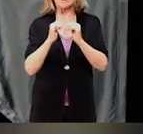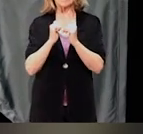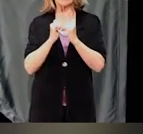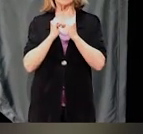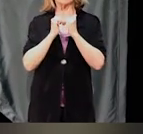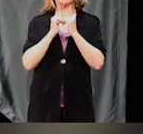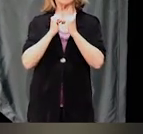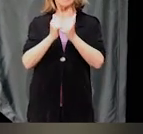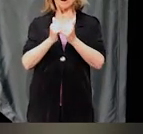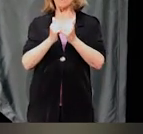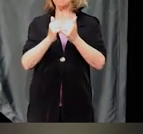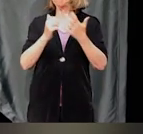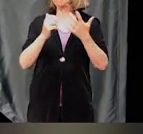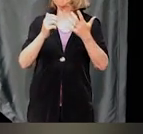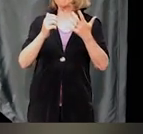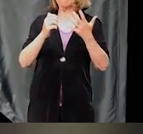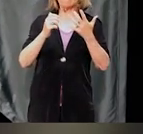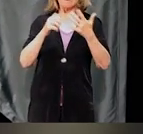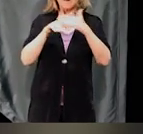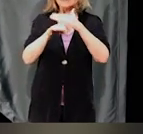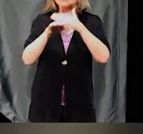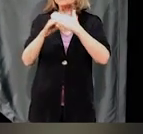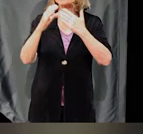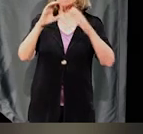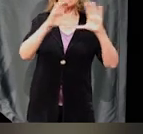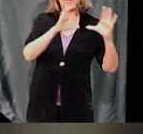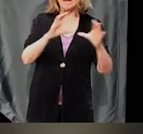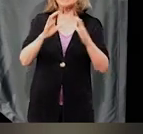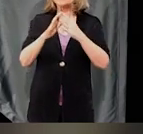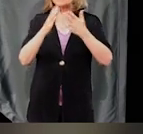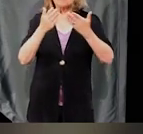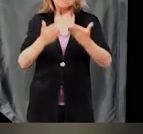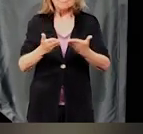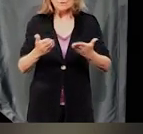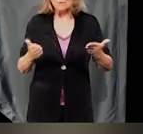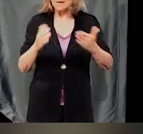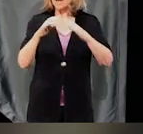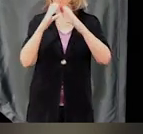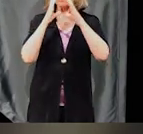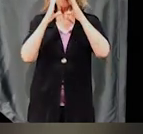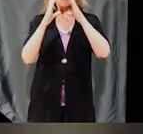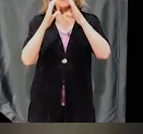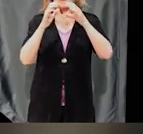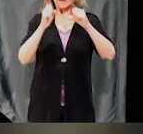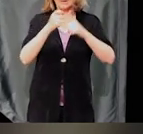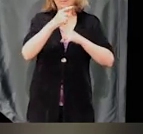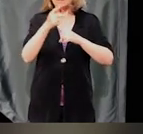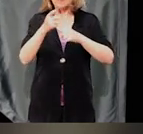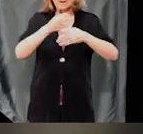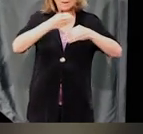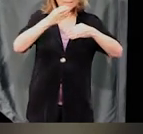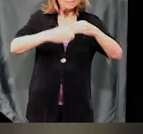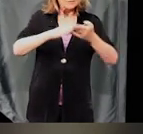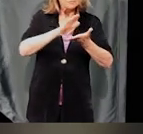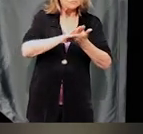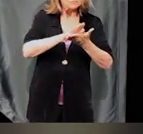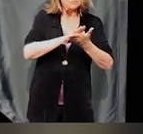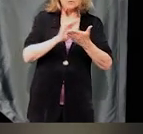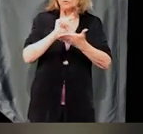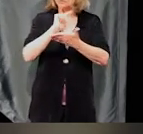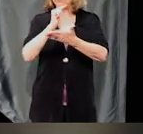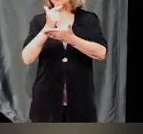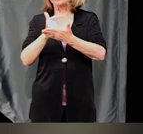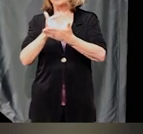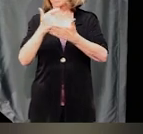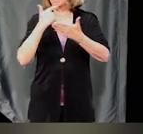able to access courses and materials, how we would all communicate. Would students be able to complete their courses? Would they graduate? And so many